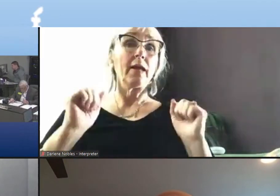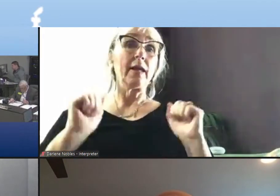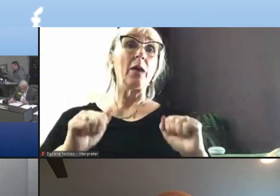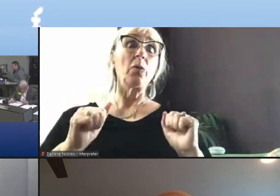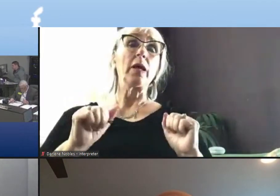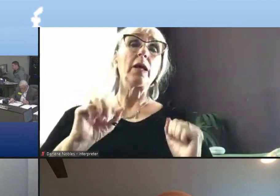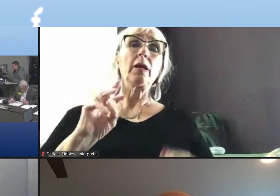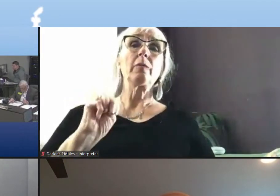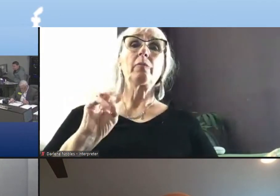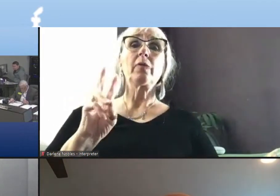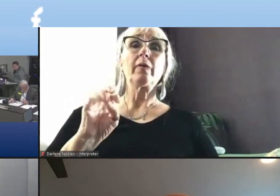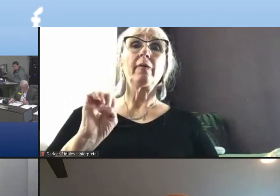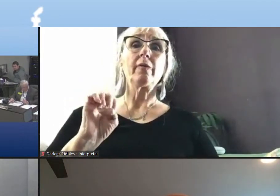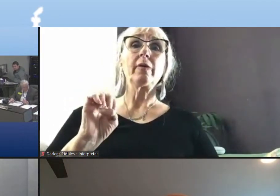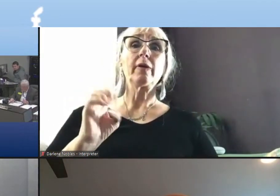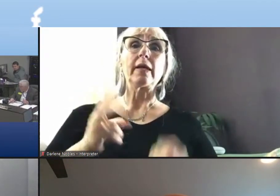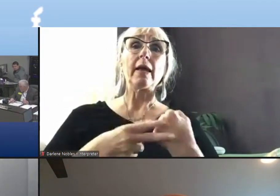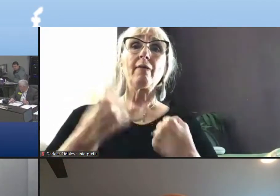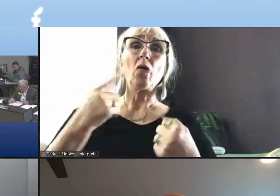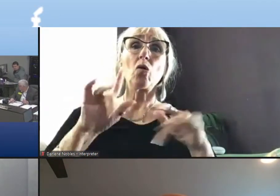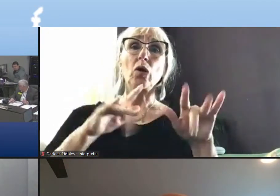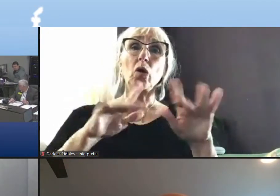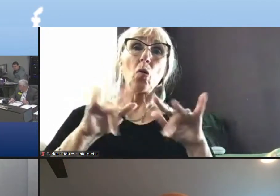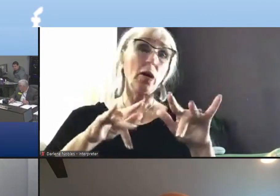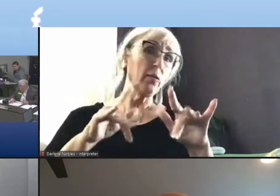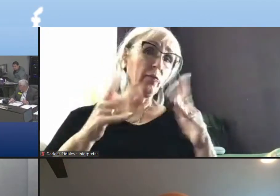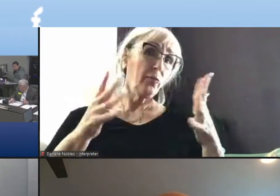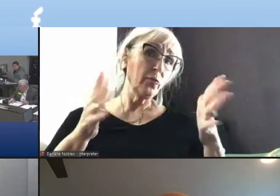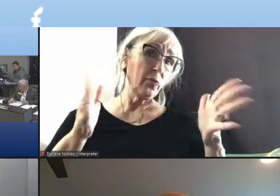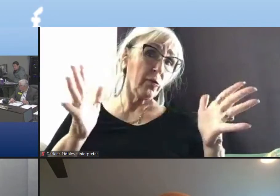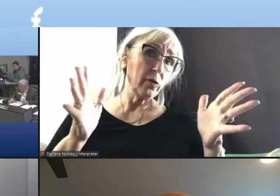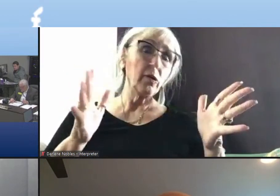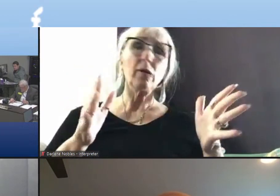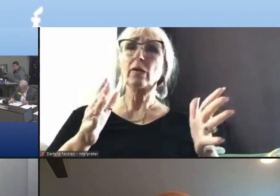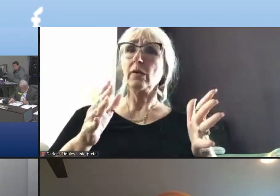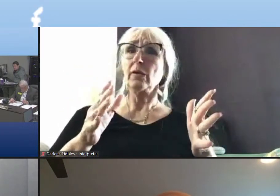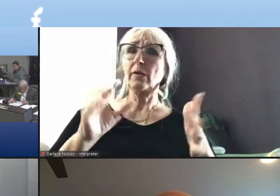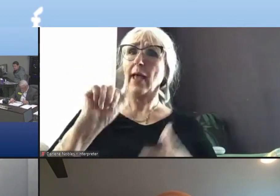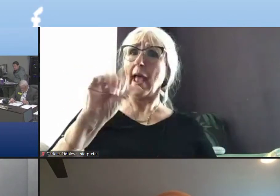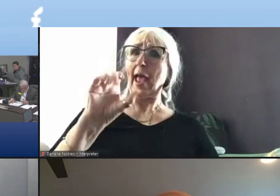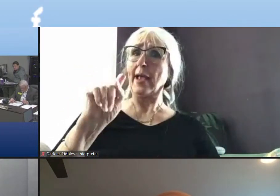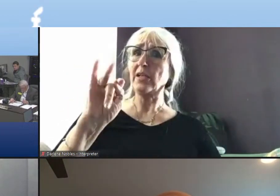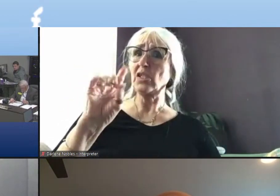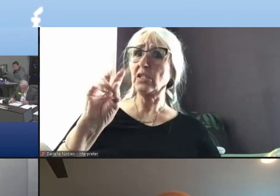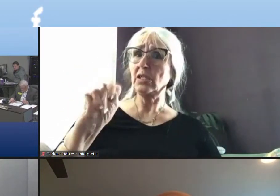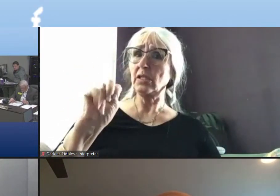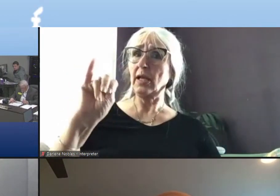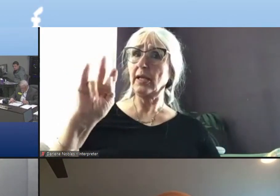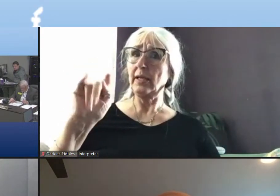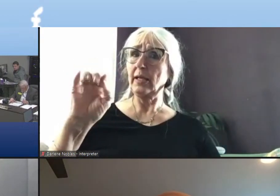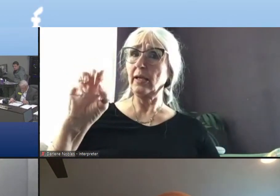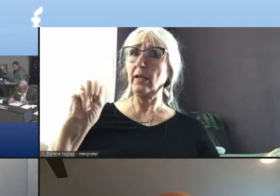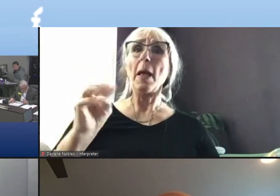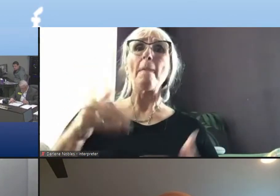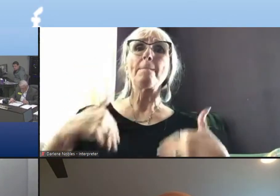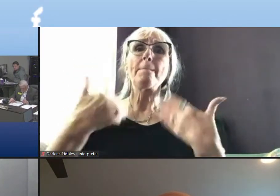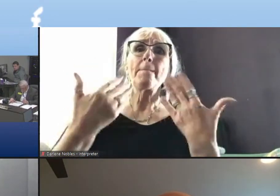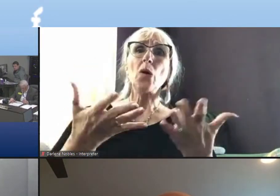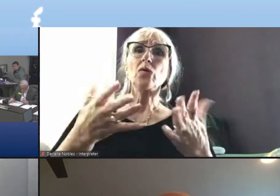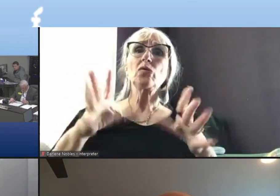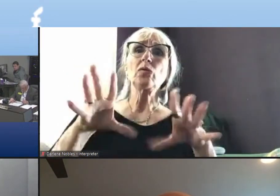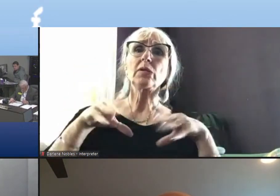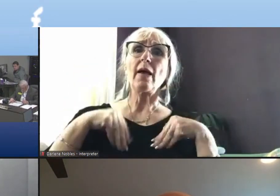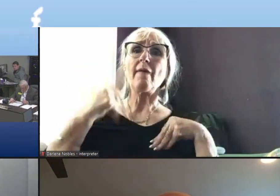that for recording? Have we already done that? Is it an action item? I was looking It says also. motion to accept for recording, so action